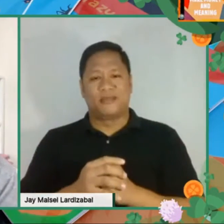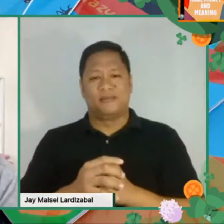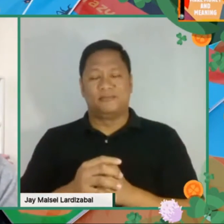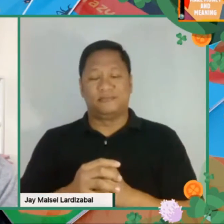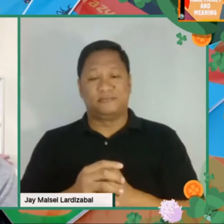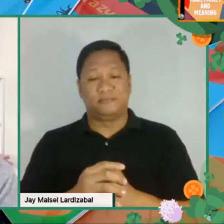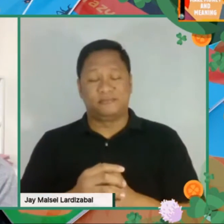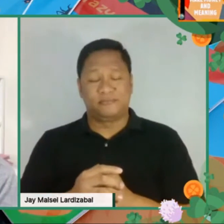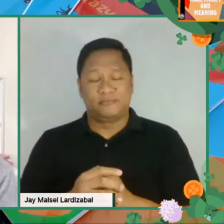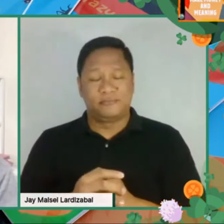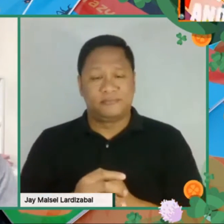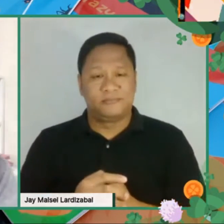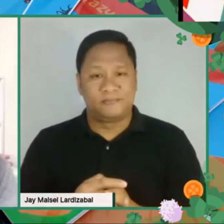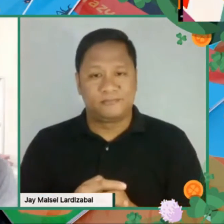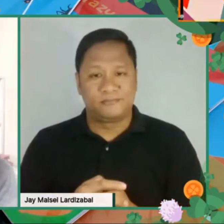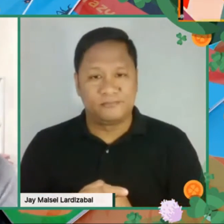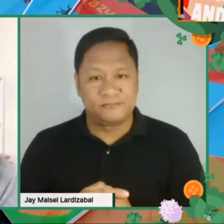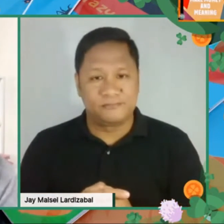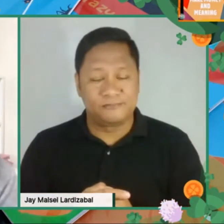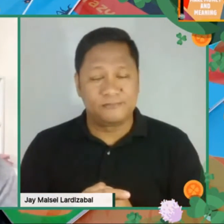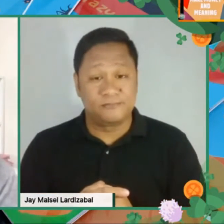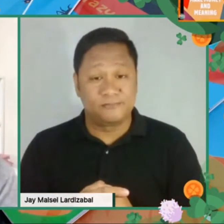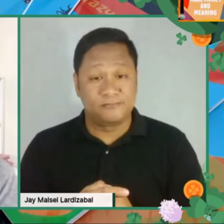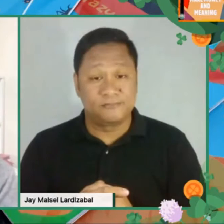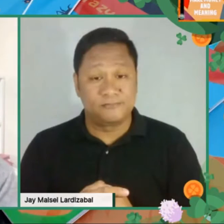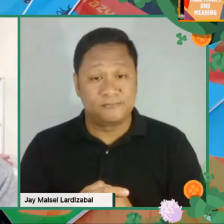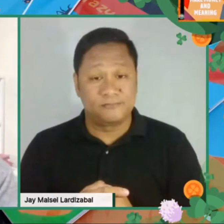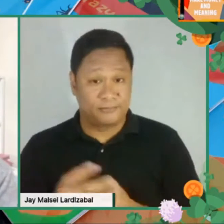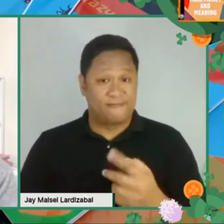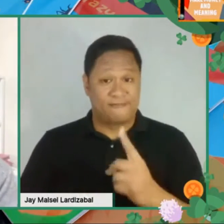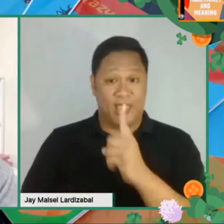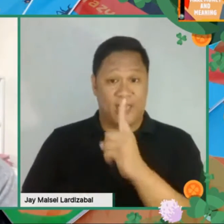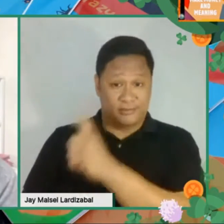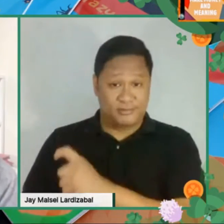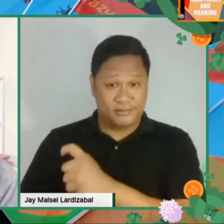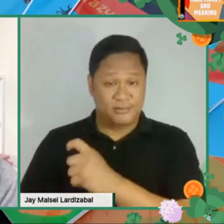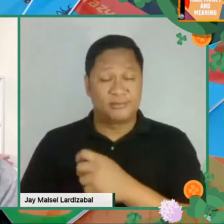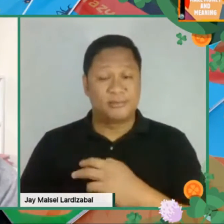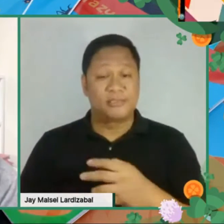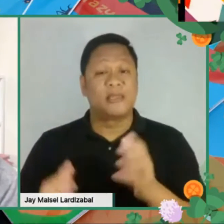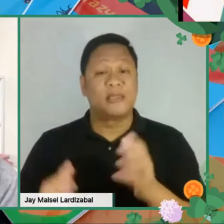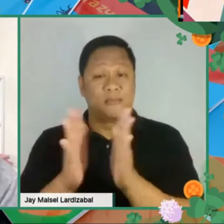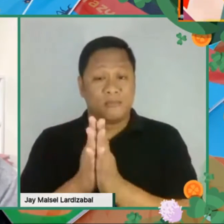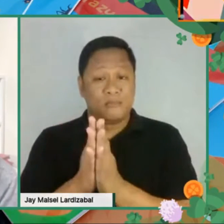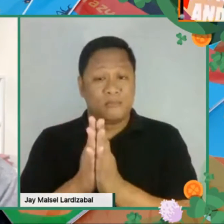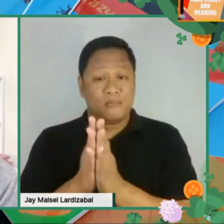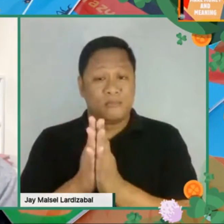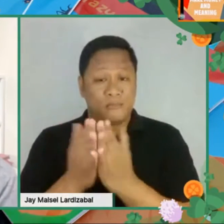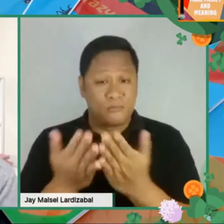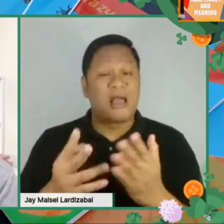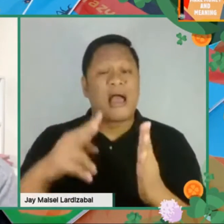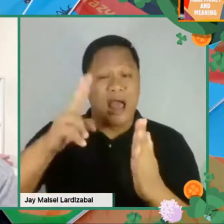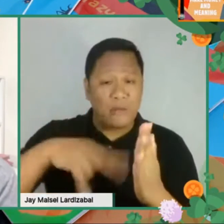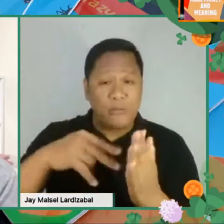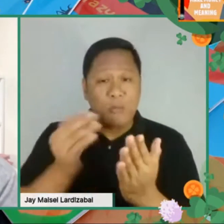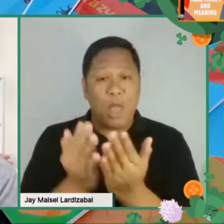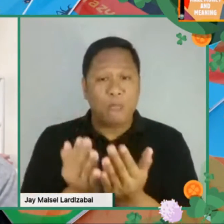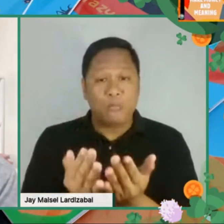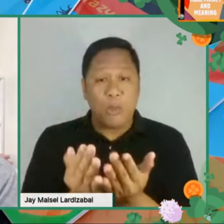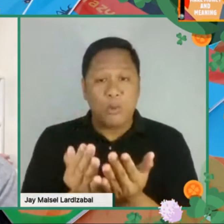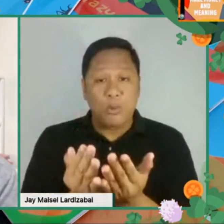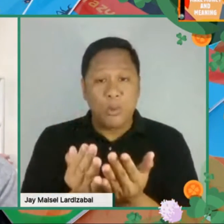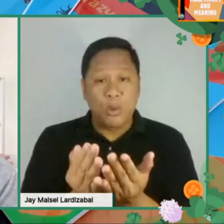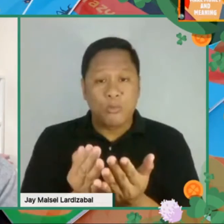then you specifically state that this book is a read aloud book. Mm-hmm.